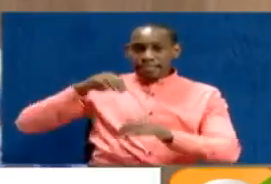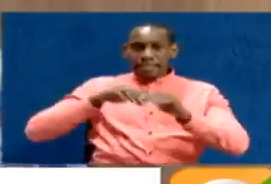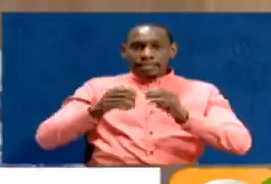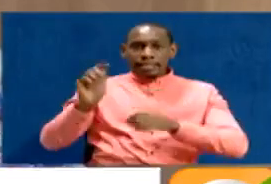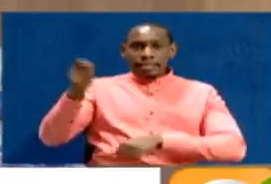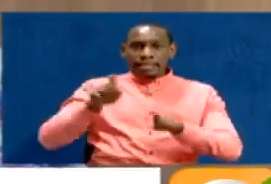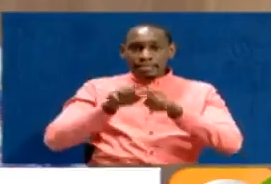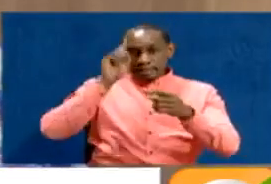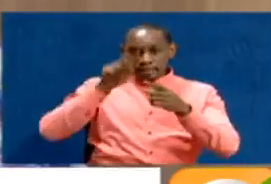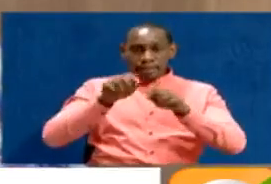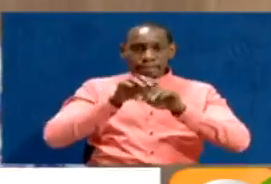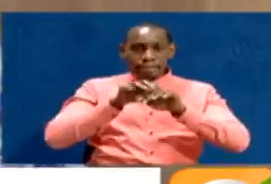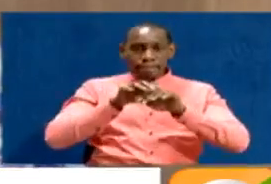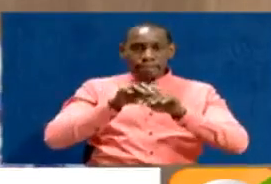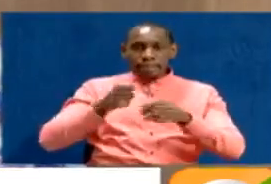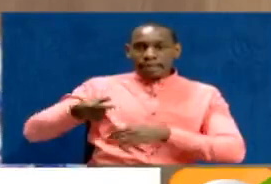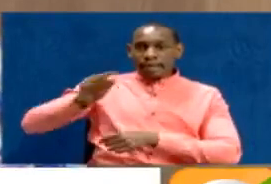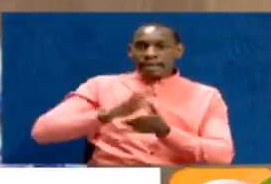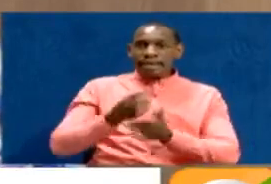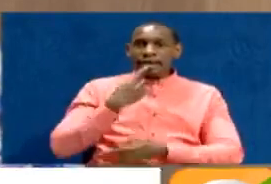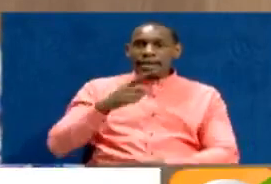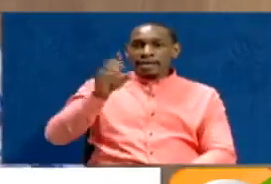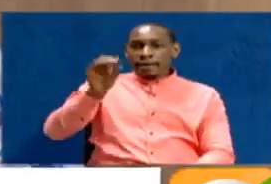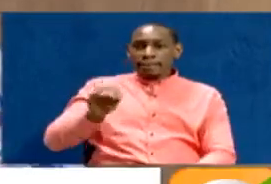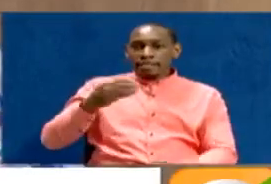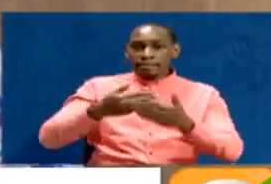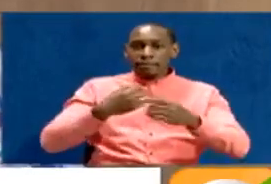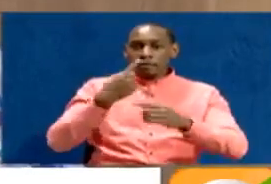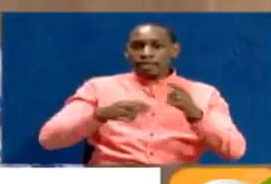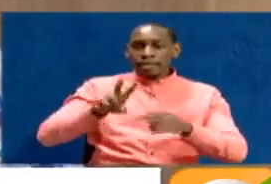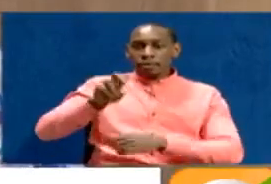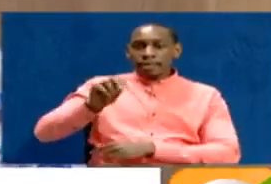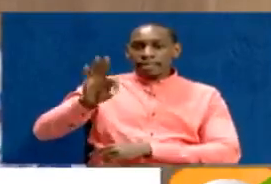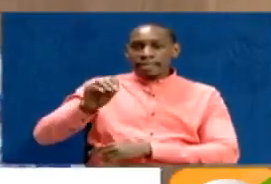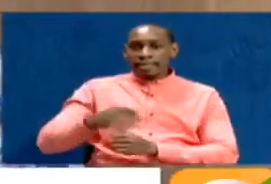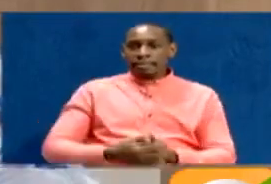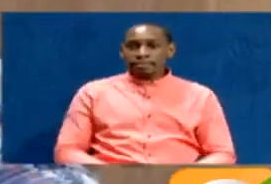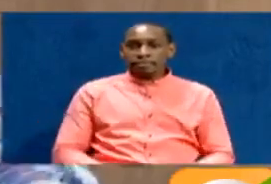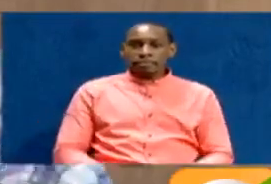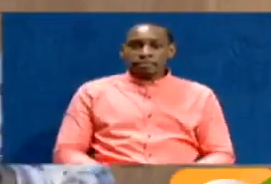and we intend to increase this to 100% by the year 2030.